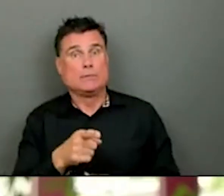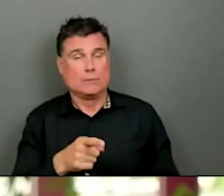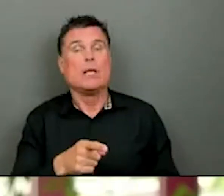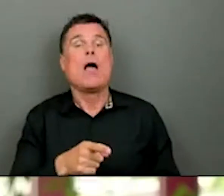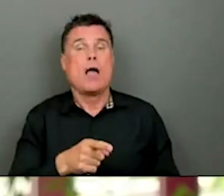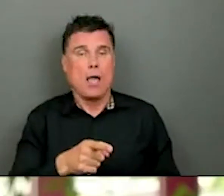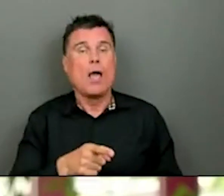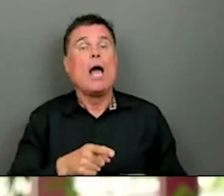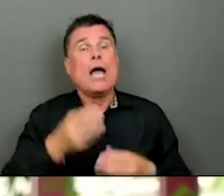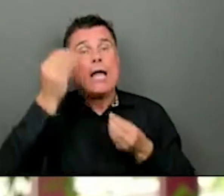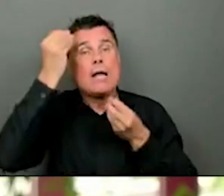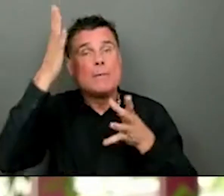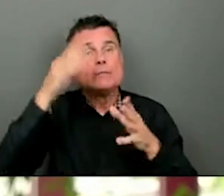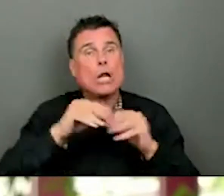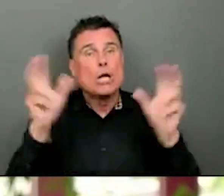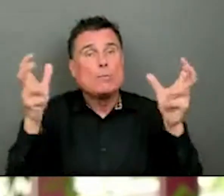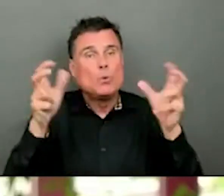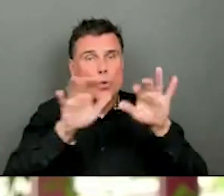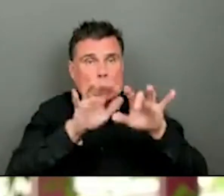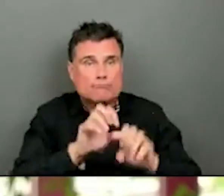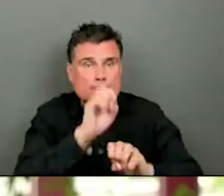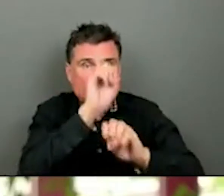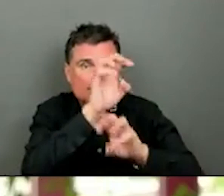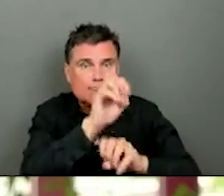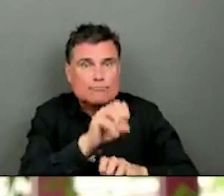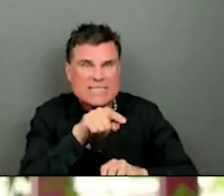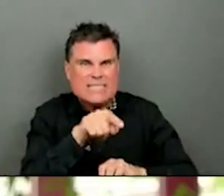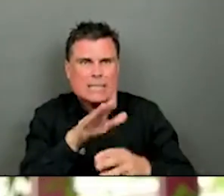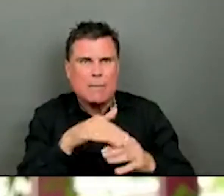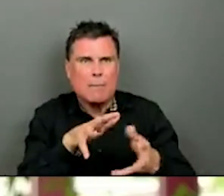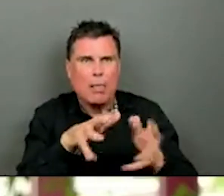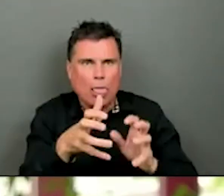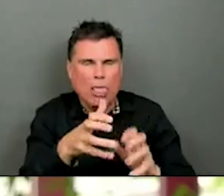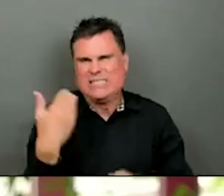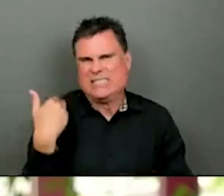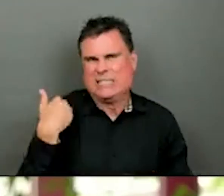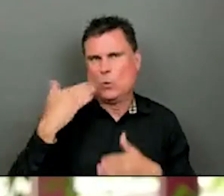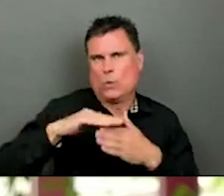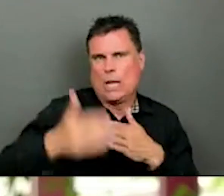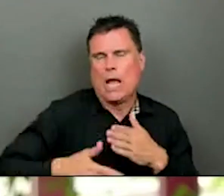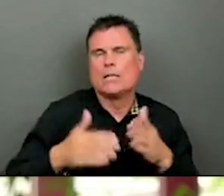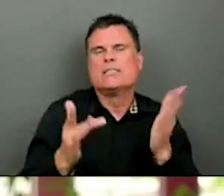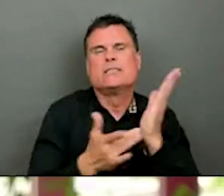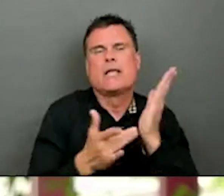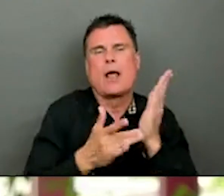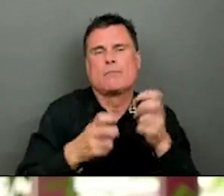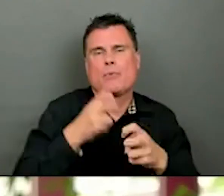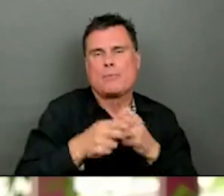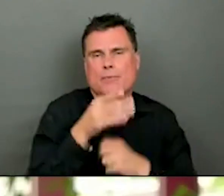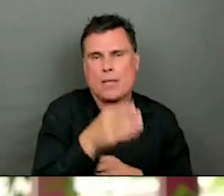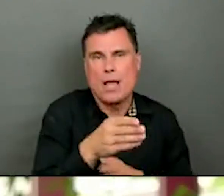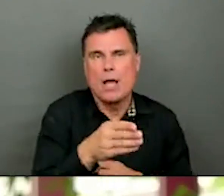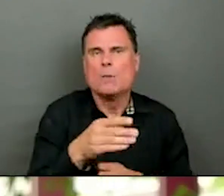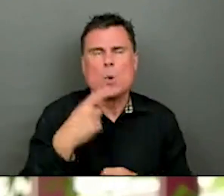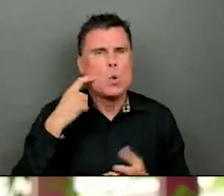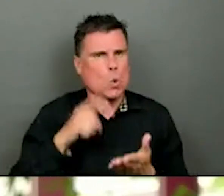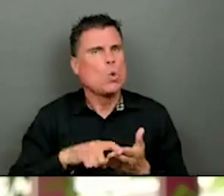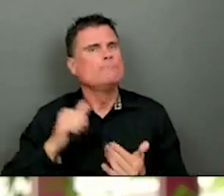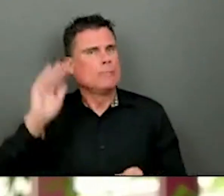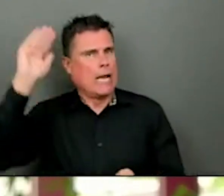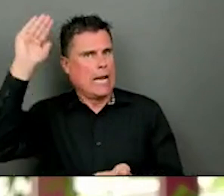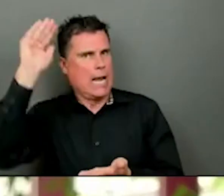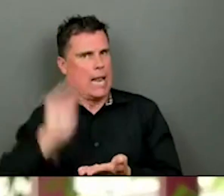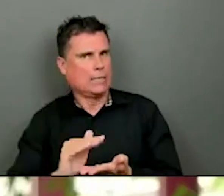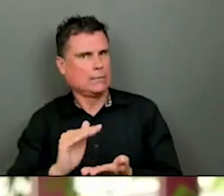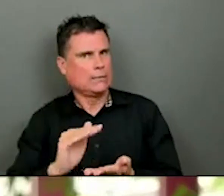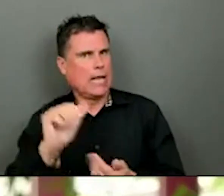was a bit of a glitch on that on the weekend. So we did see it drop off quite considerably, but it's picked up again yesterday